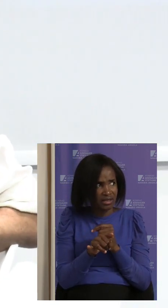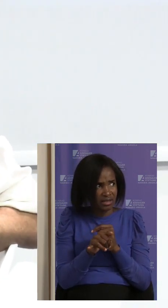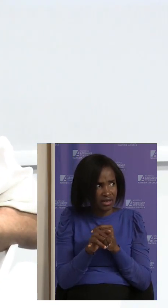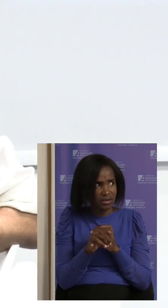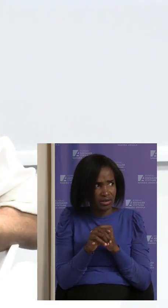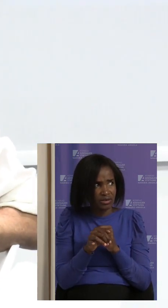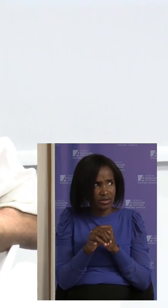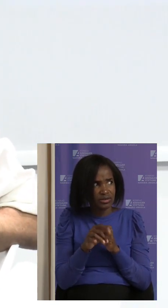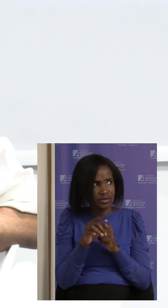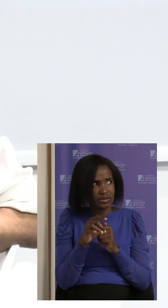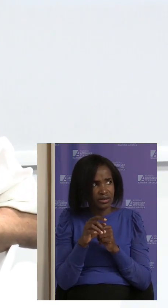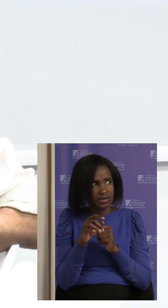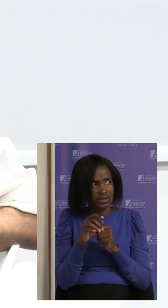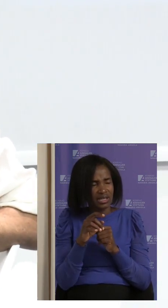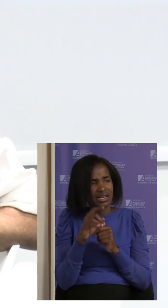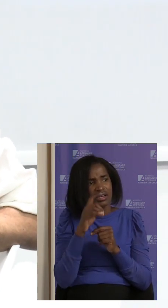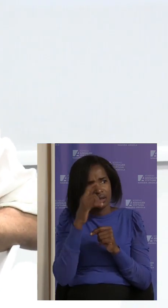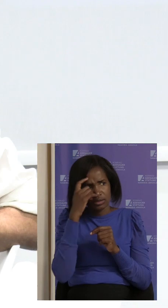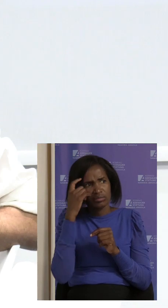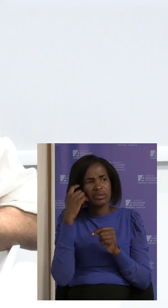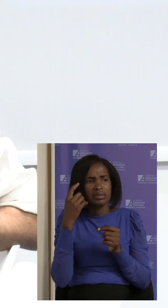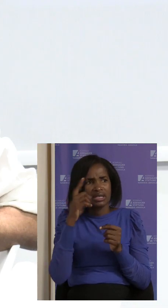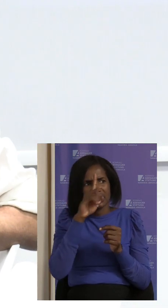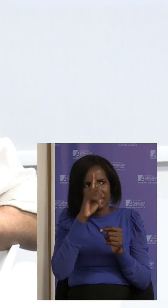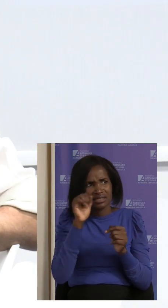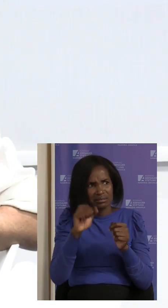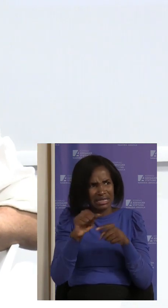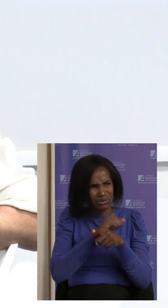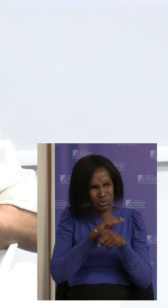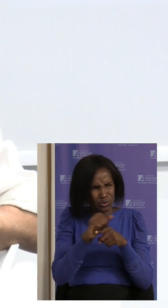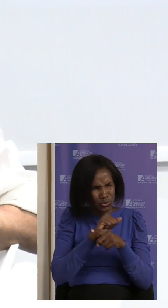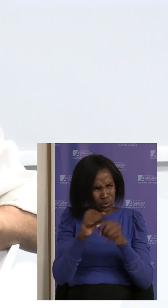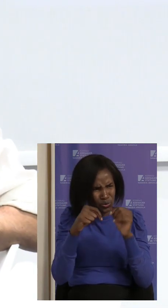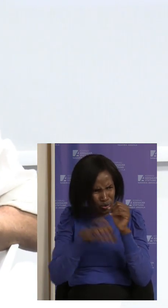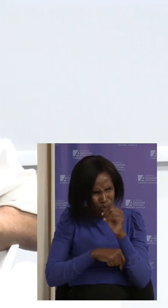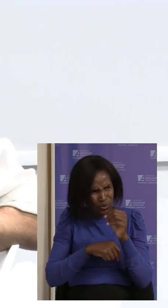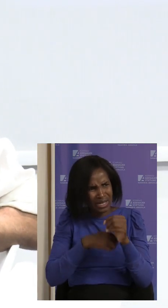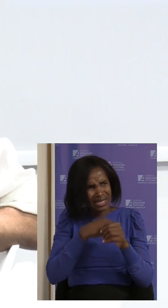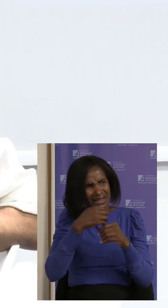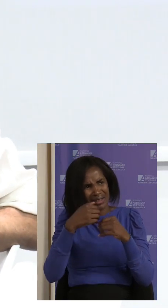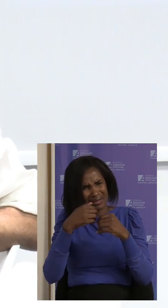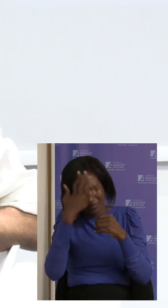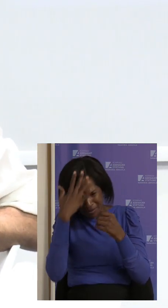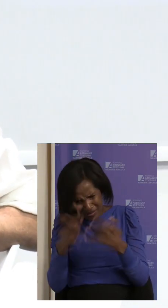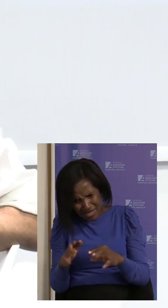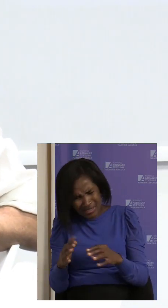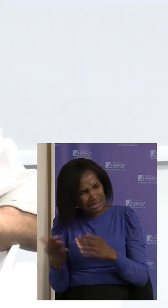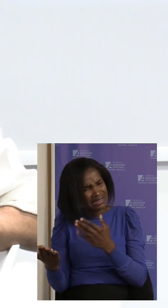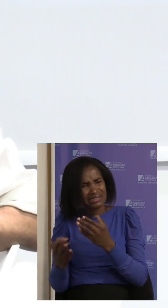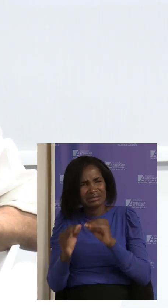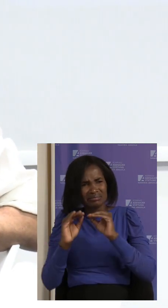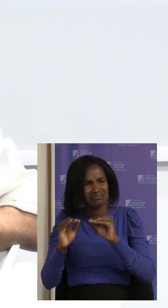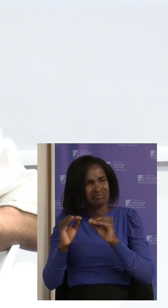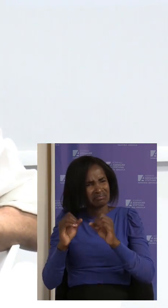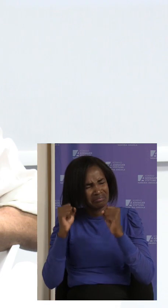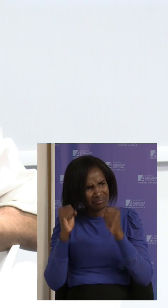that can assist us, but I think for that, it's important. Then also, Dr. Chivikwa mentioned